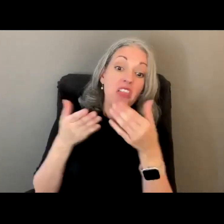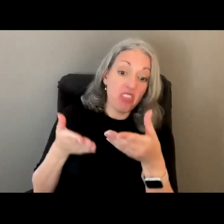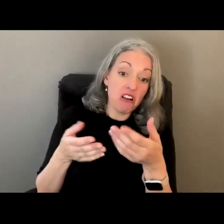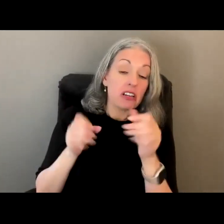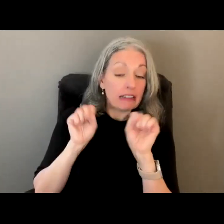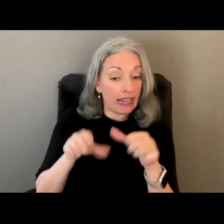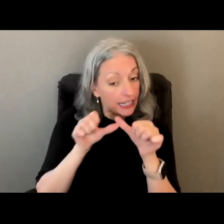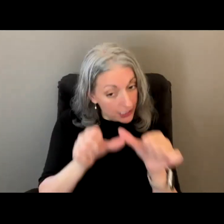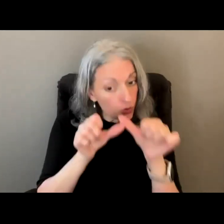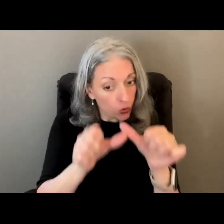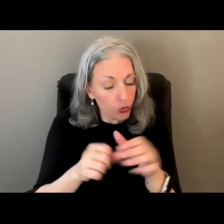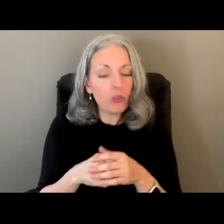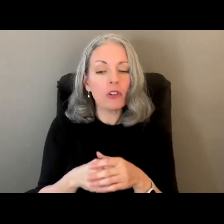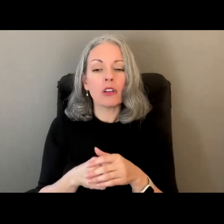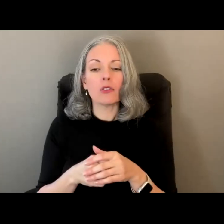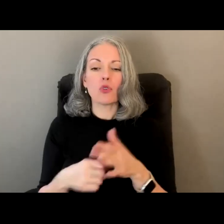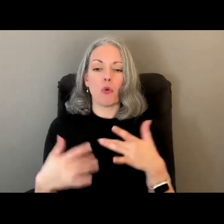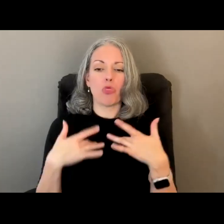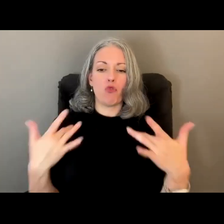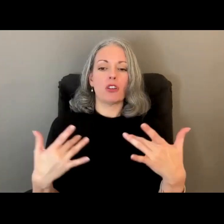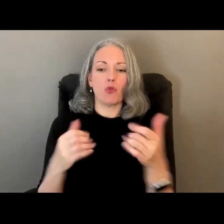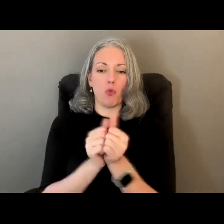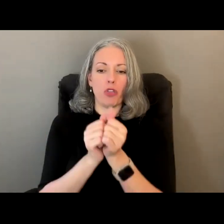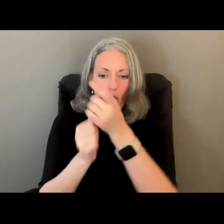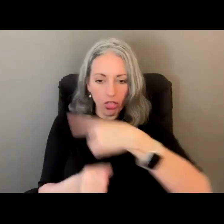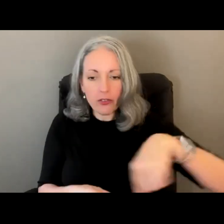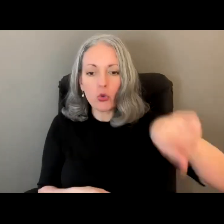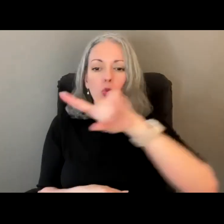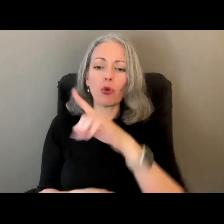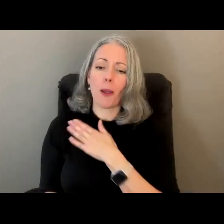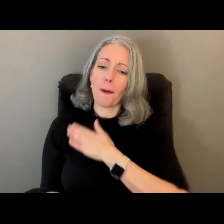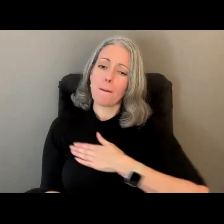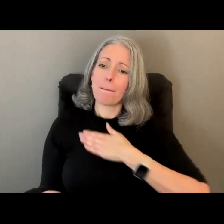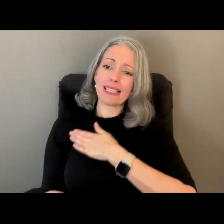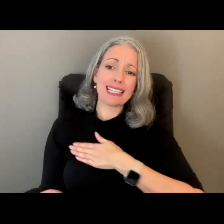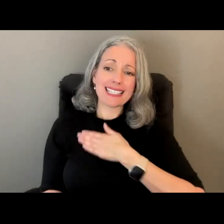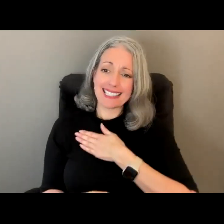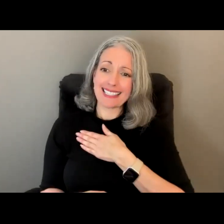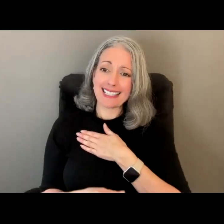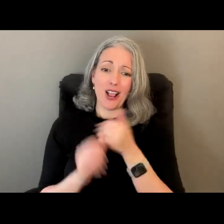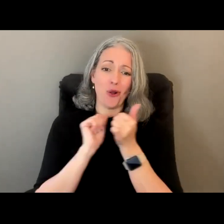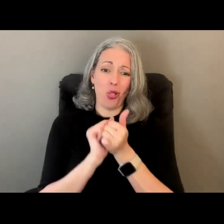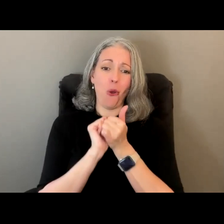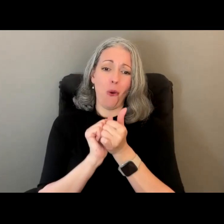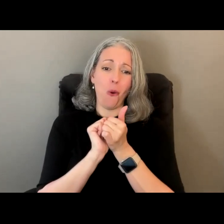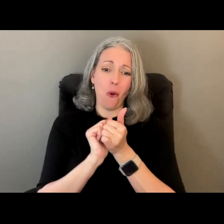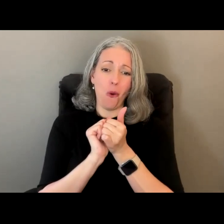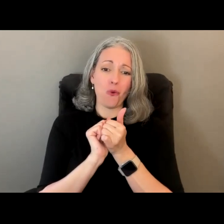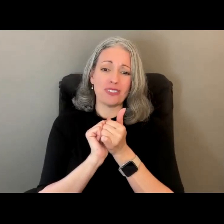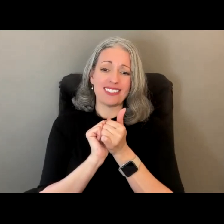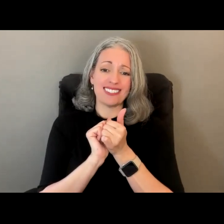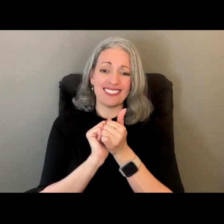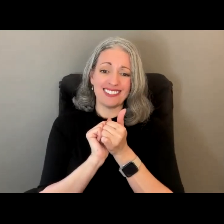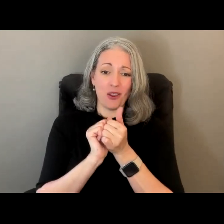ways we make change. So glad to be doing that with you all. Please, let's just stay close as we always do. And I just want to lift up